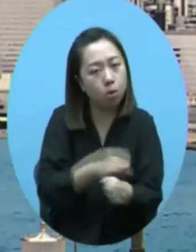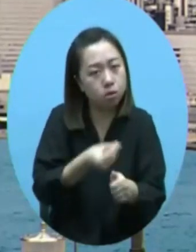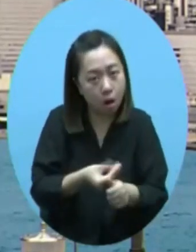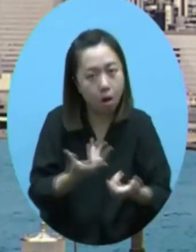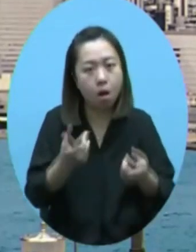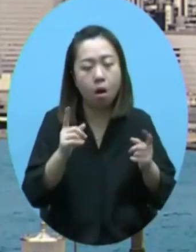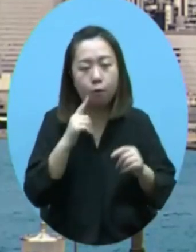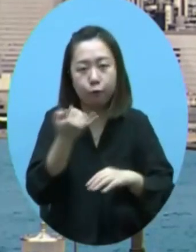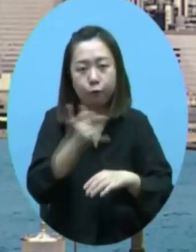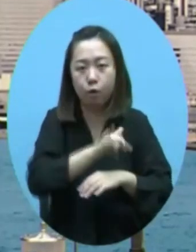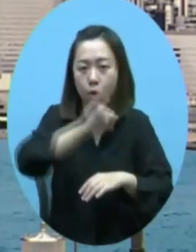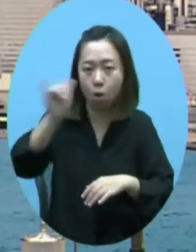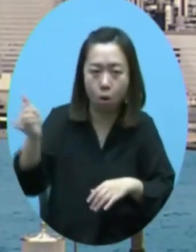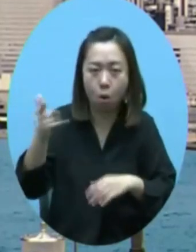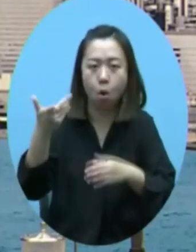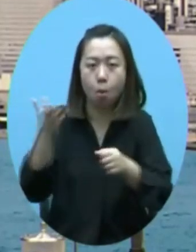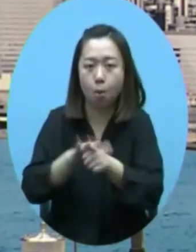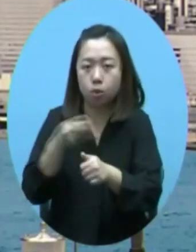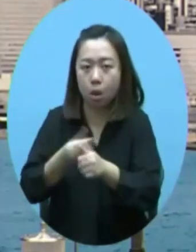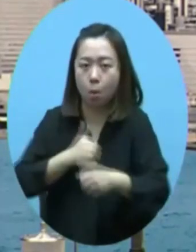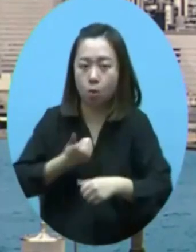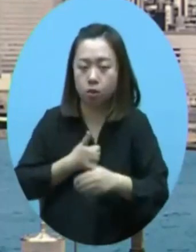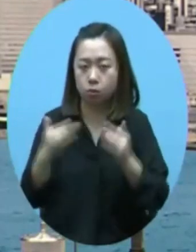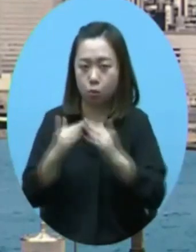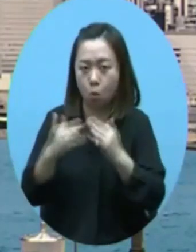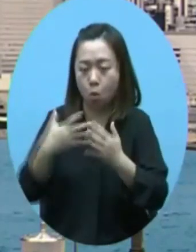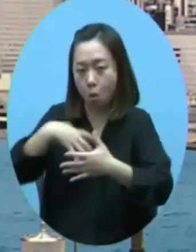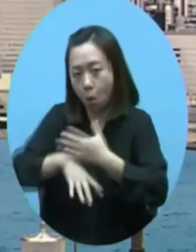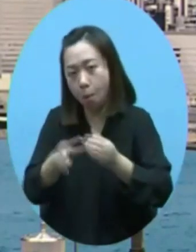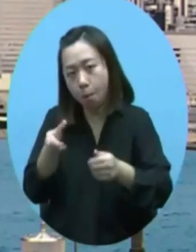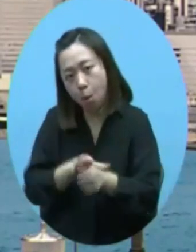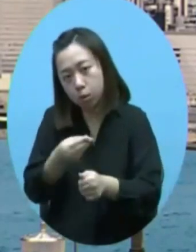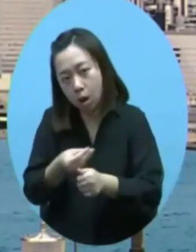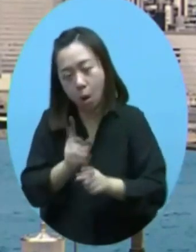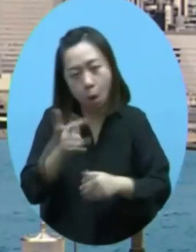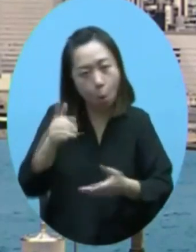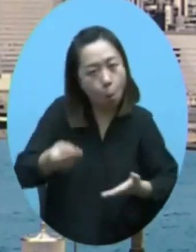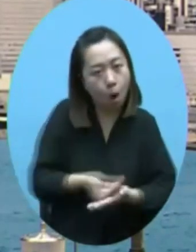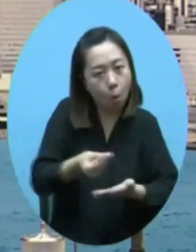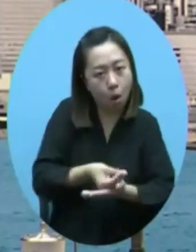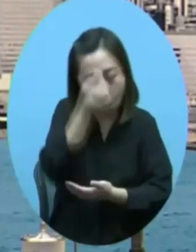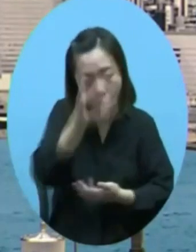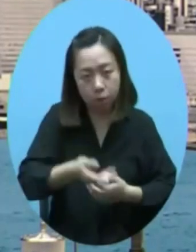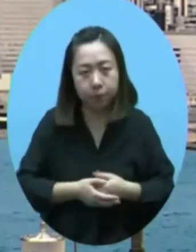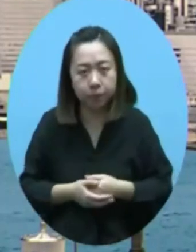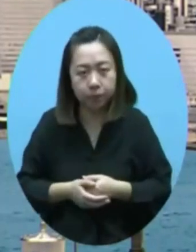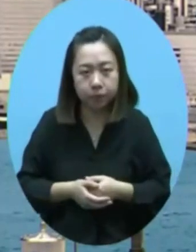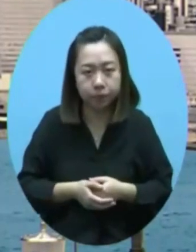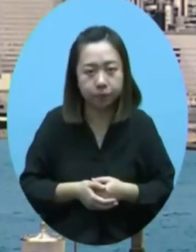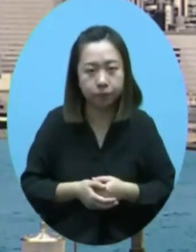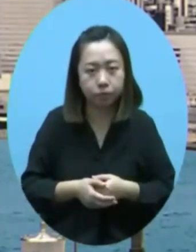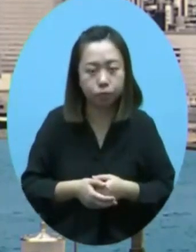receive tutorial lessons from tutors who goes to her home, or she may go to the tutor's home or go to painting lessons as